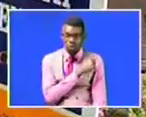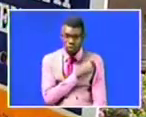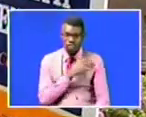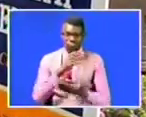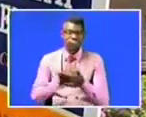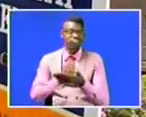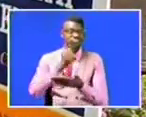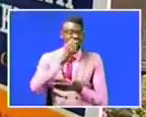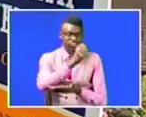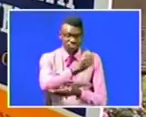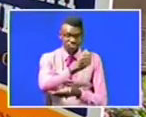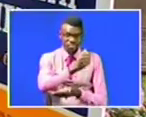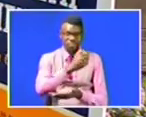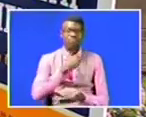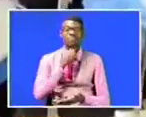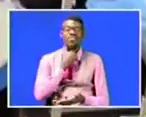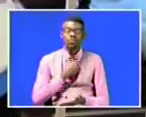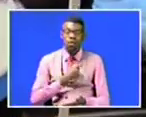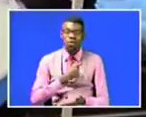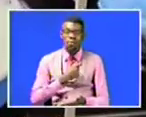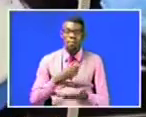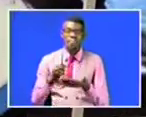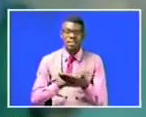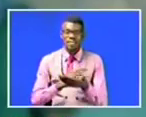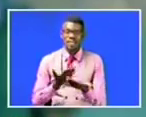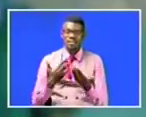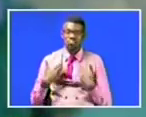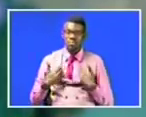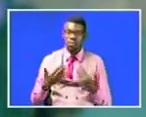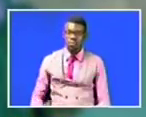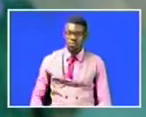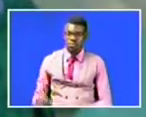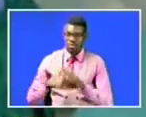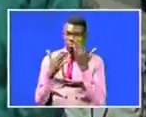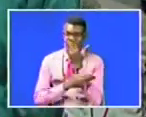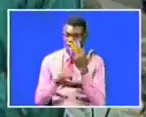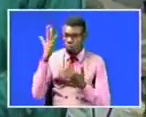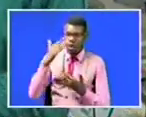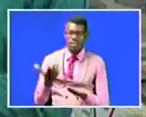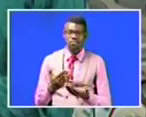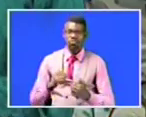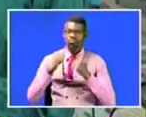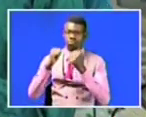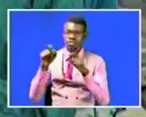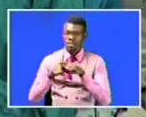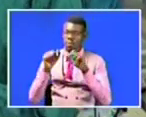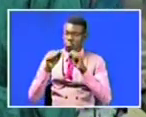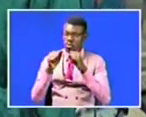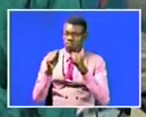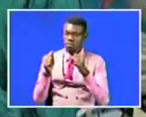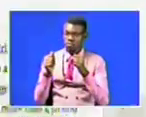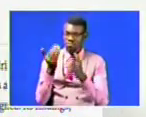of throat cancer patients from other hospitals across the country due to its capacity and capability of handling the